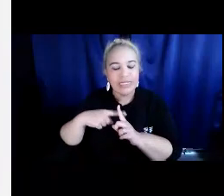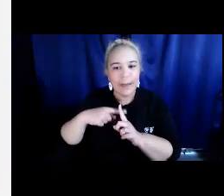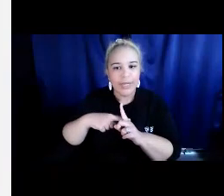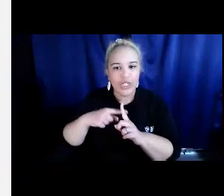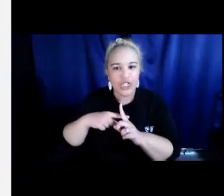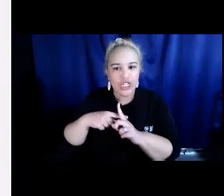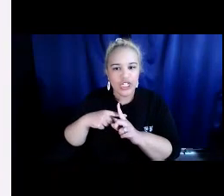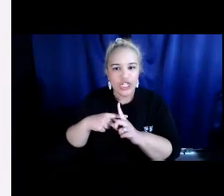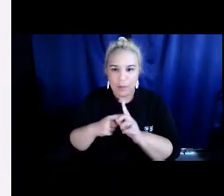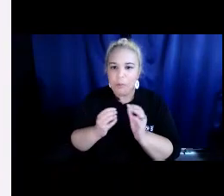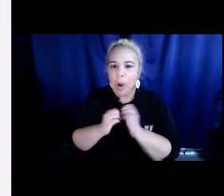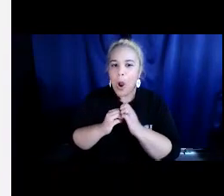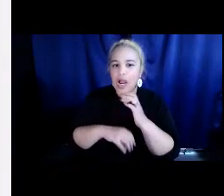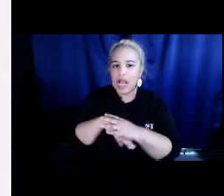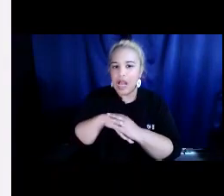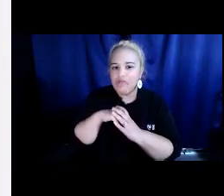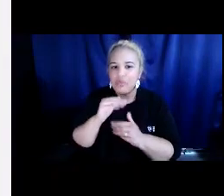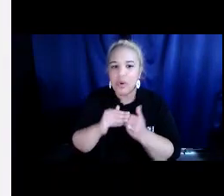above.